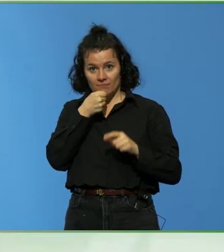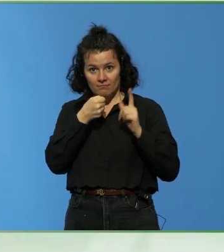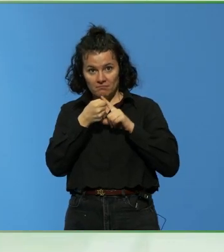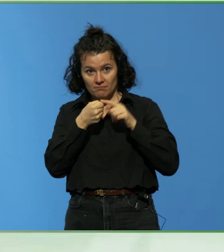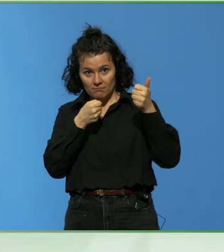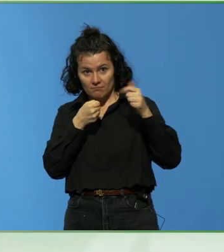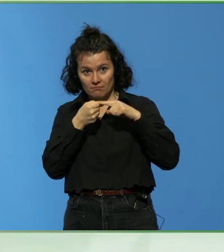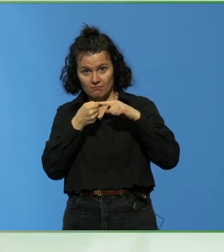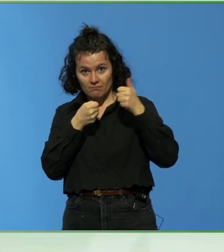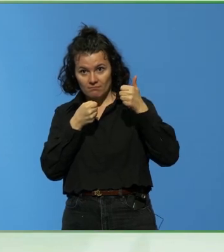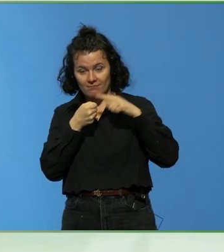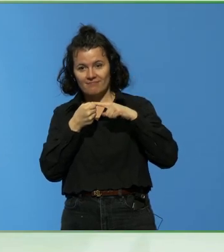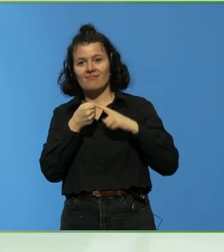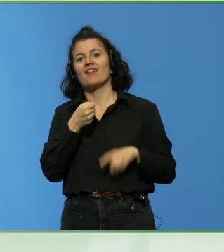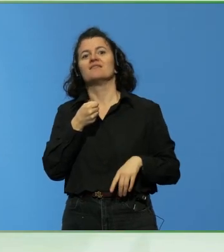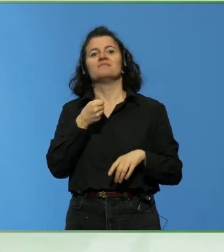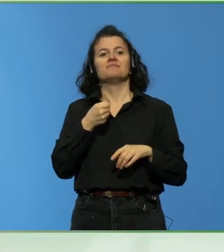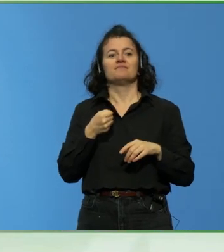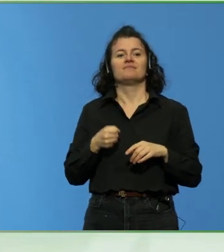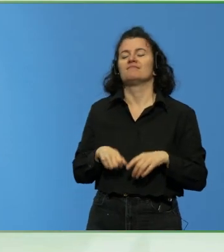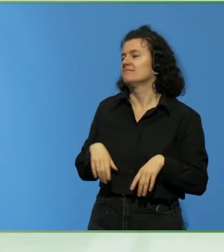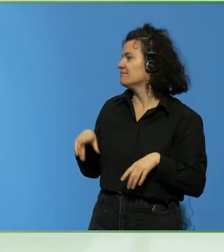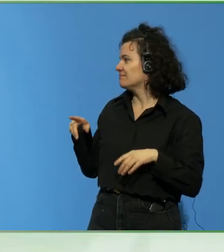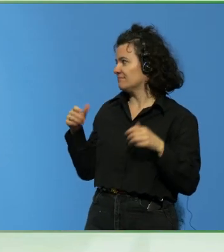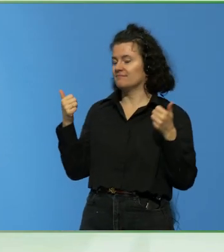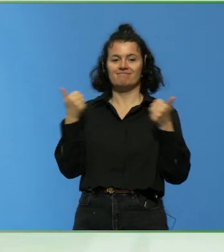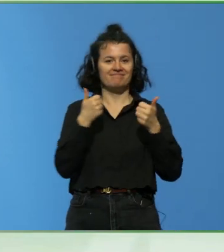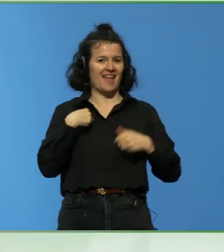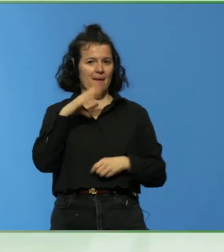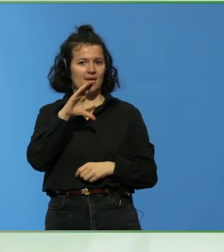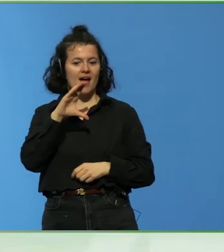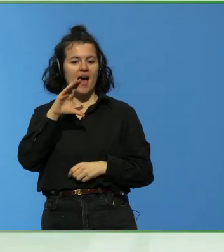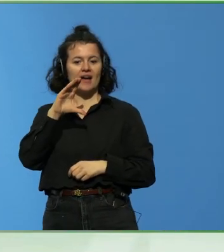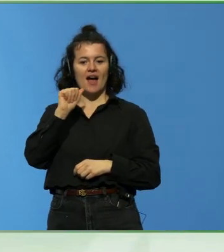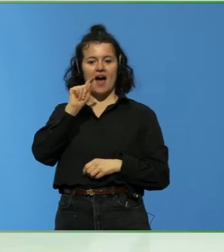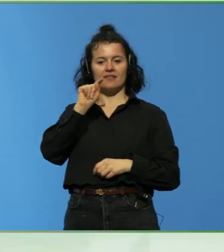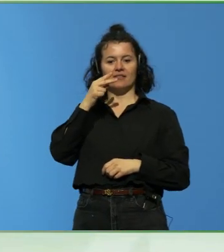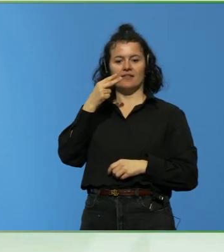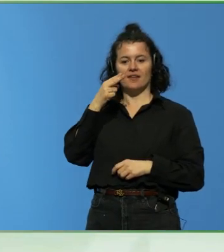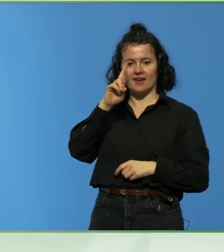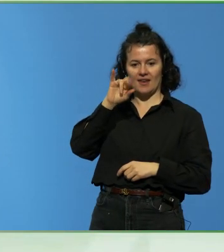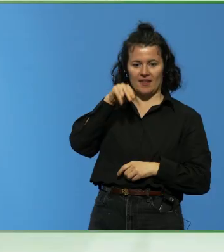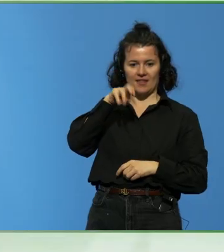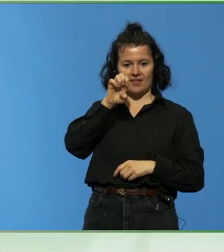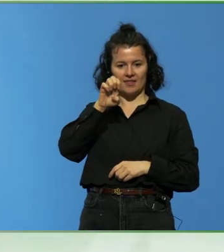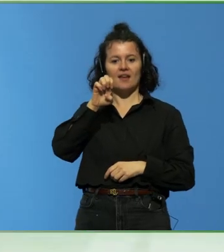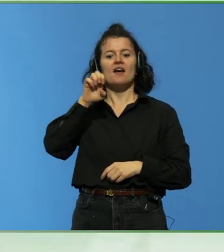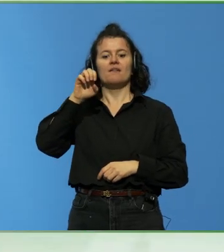All right, is that on now? Yes. Okay. All right, my name is Katherine Johnson. I am from the lovely state of